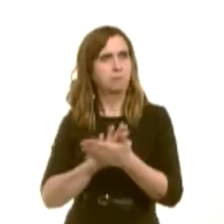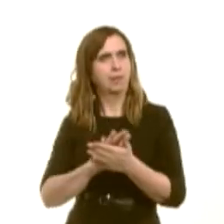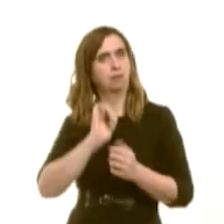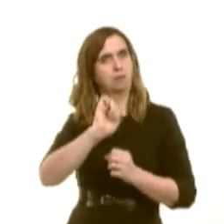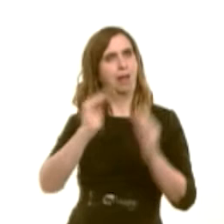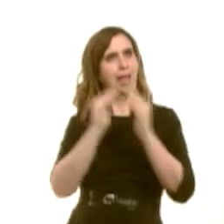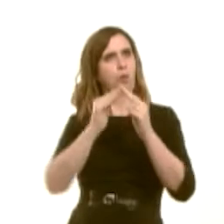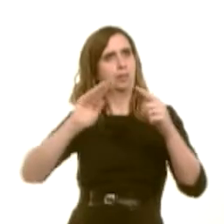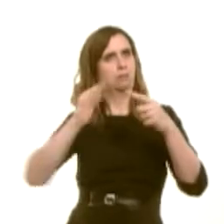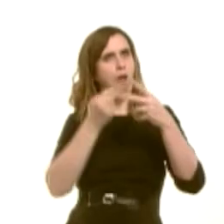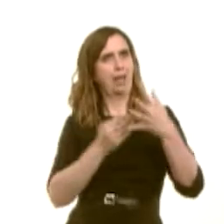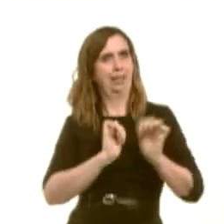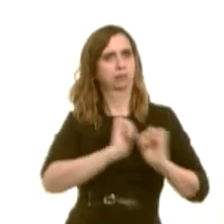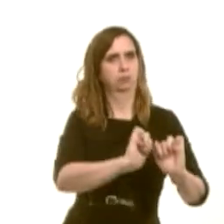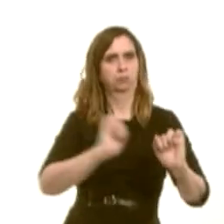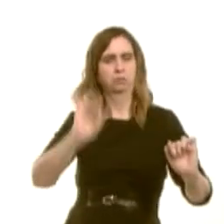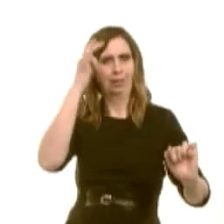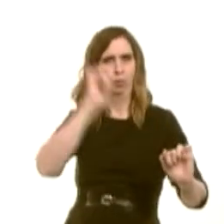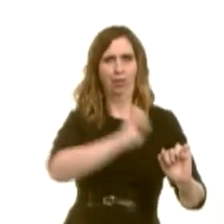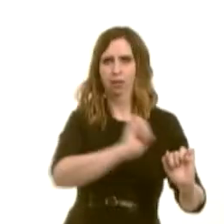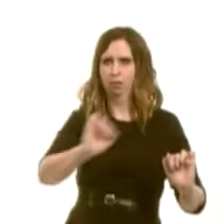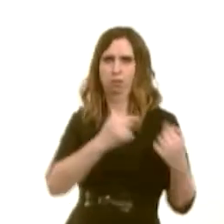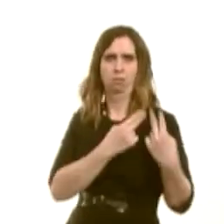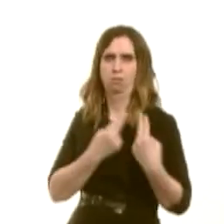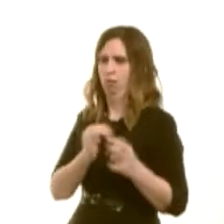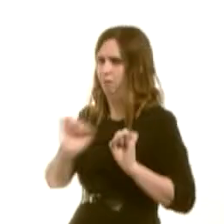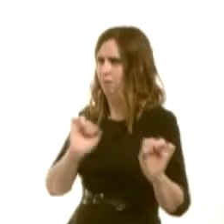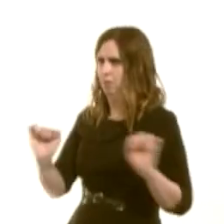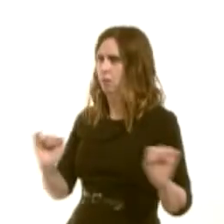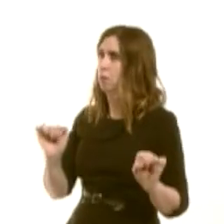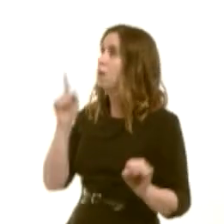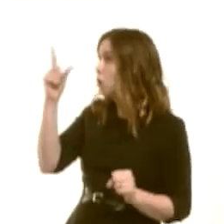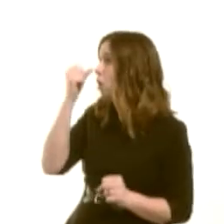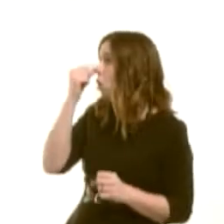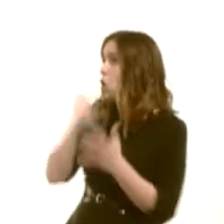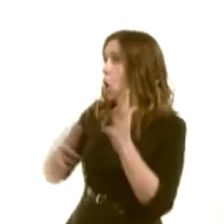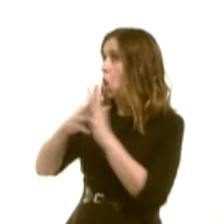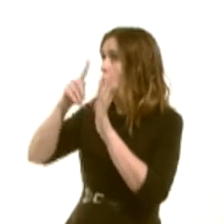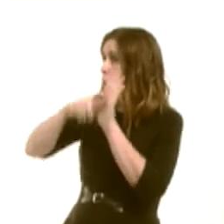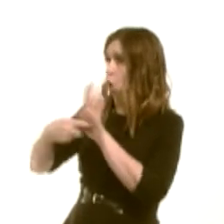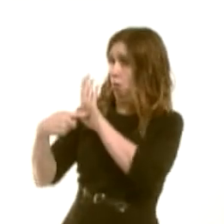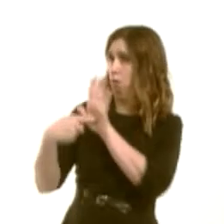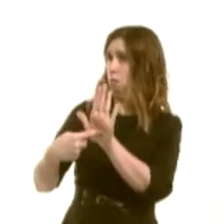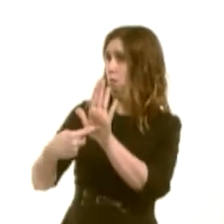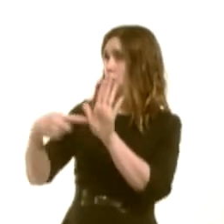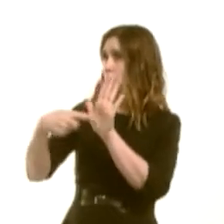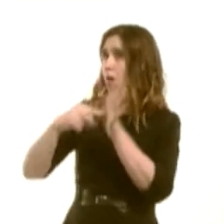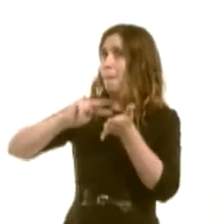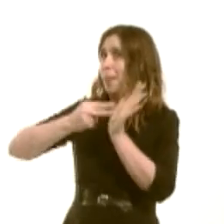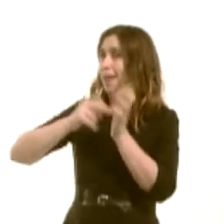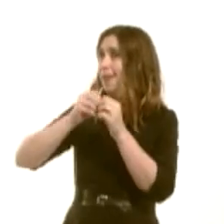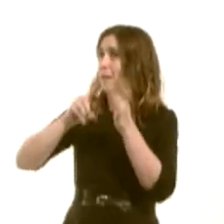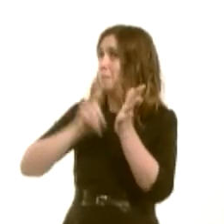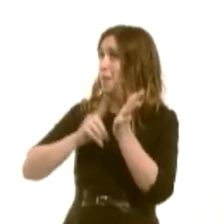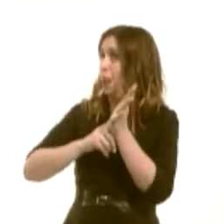housing targets. Now, there is one legislative opportunity available to you as a government to introduce this in legislation, namely the planning bill.